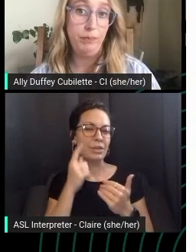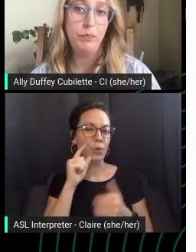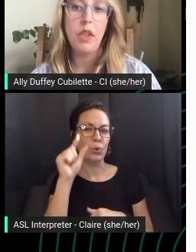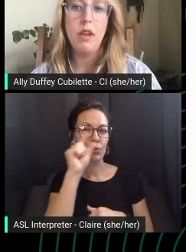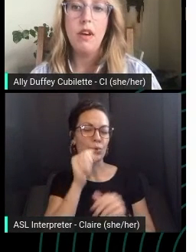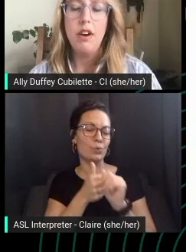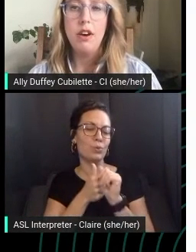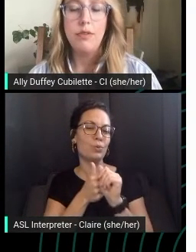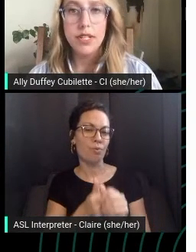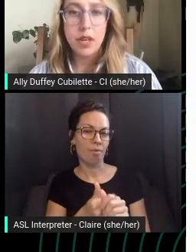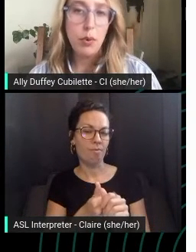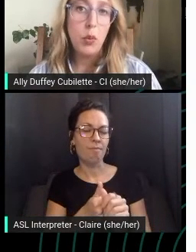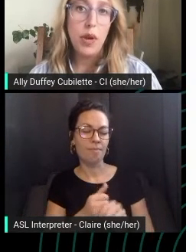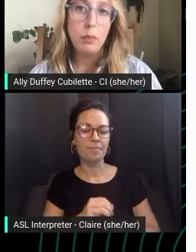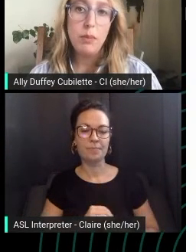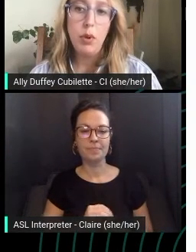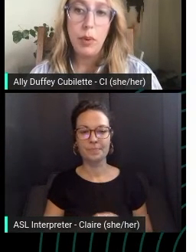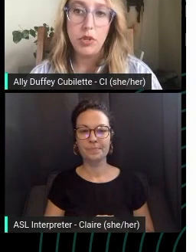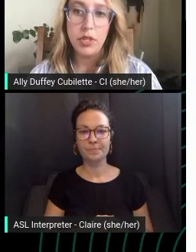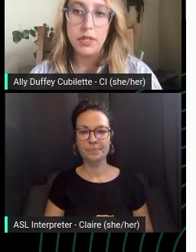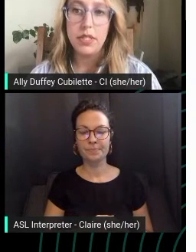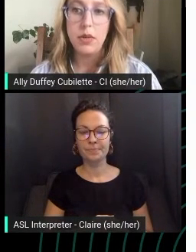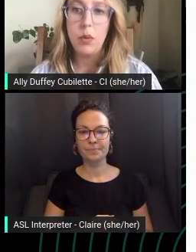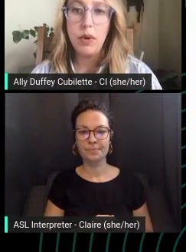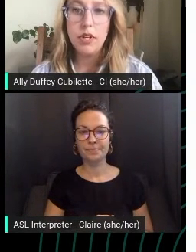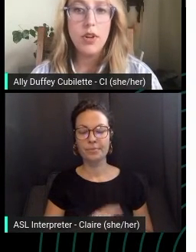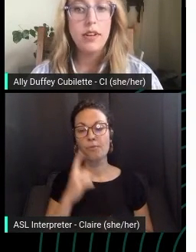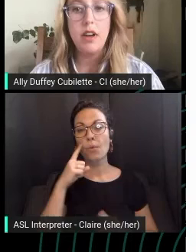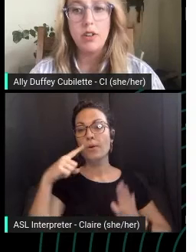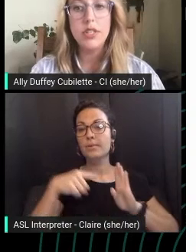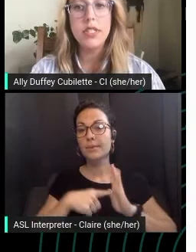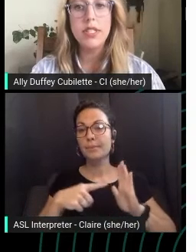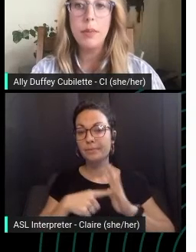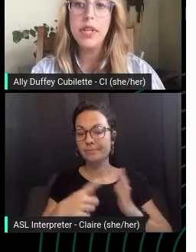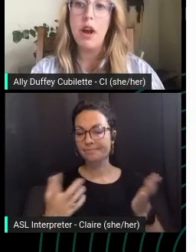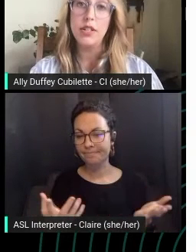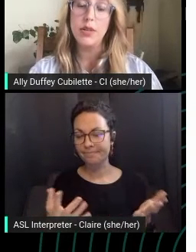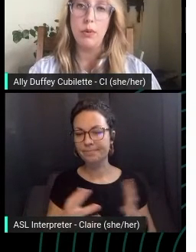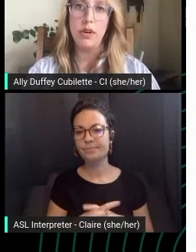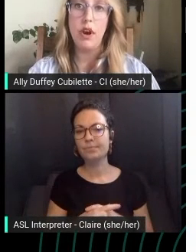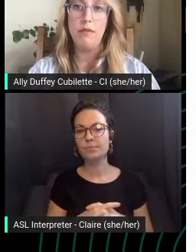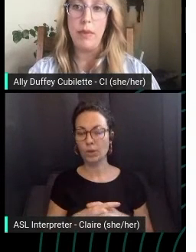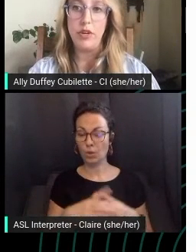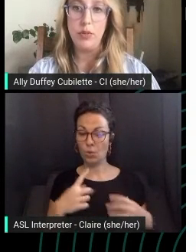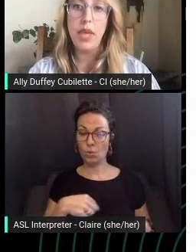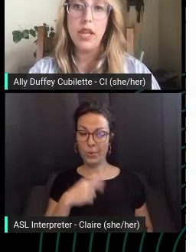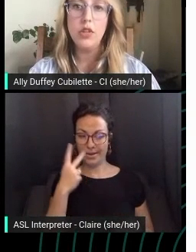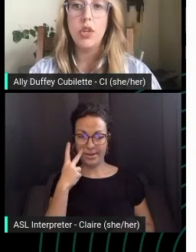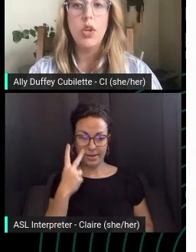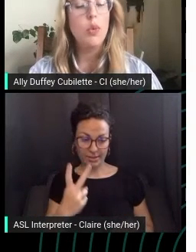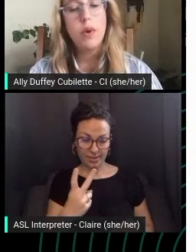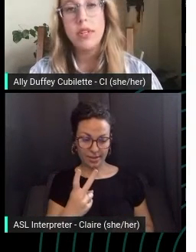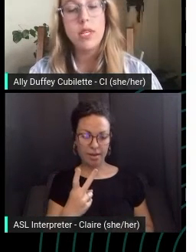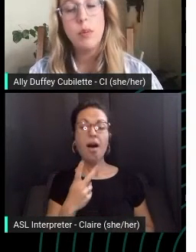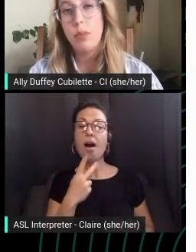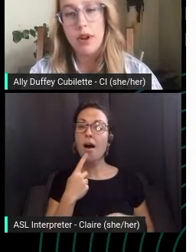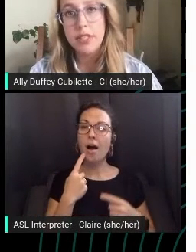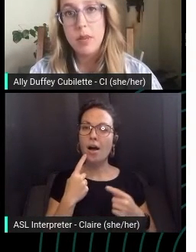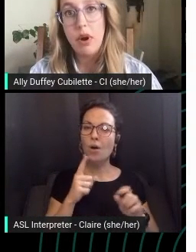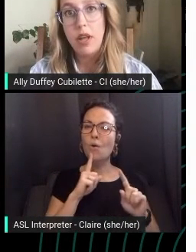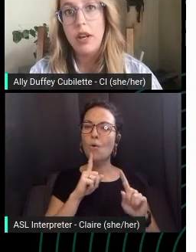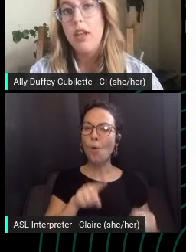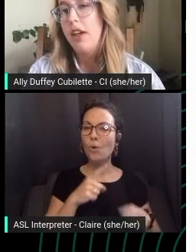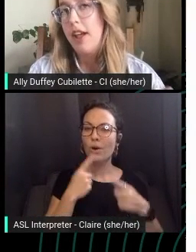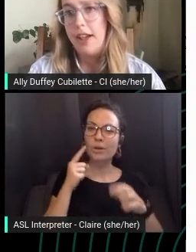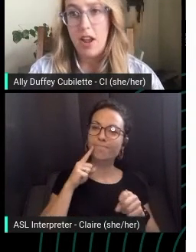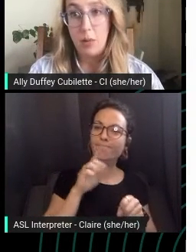things. For example, when people purchase, we want to track not just that somebody got to the order confirmation page, we want to see what products